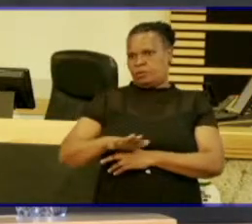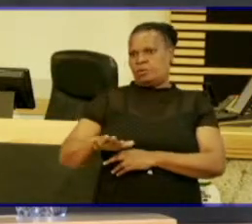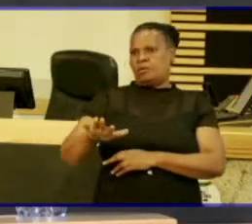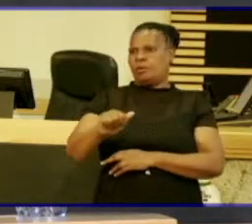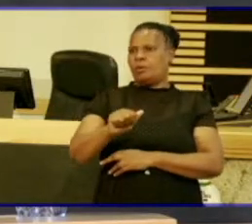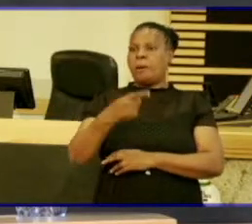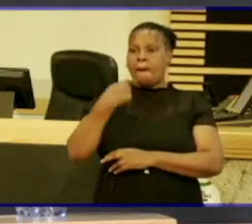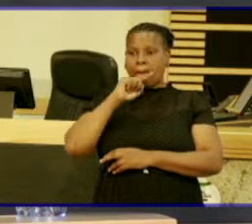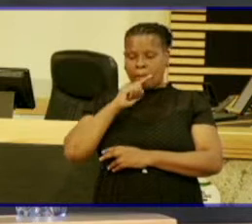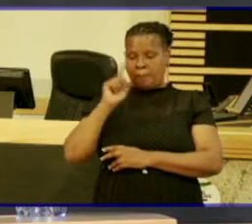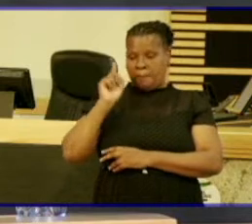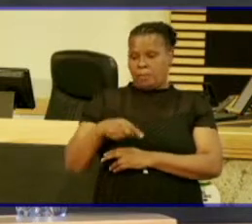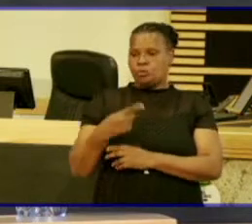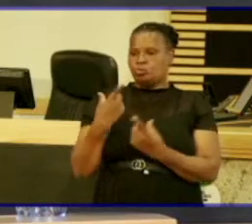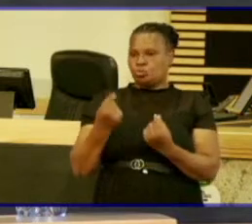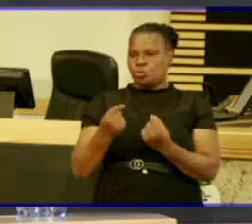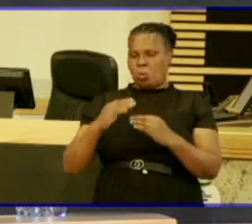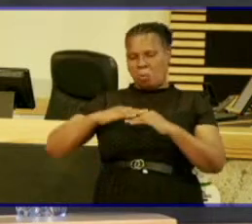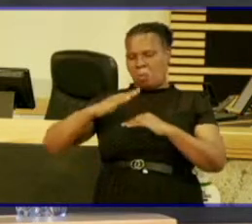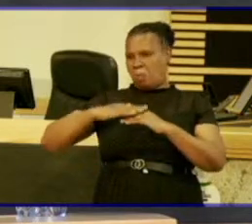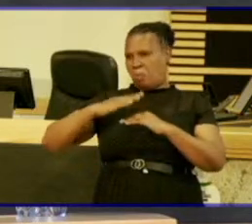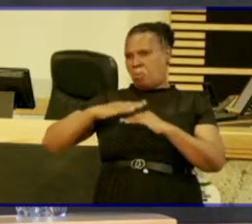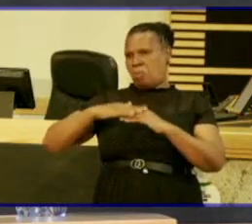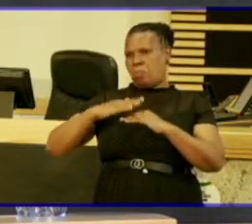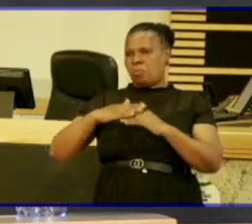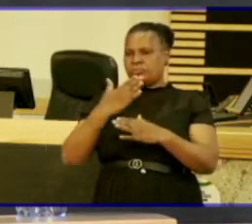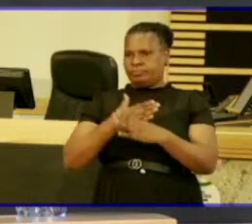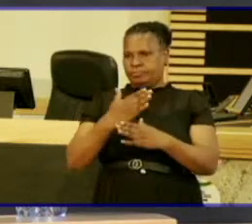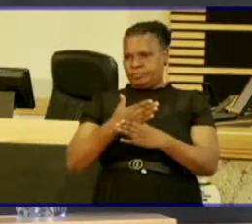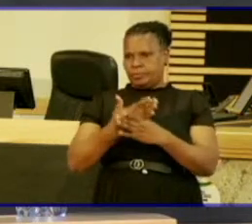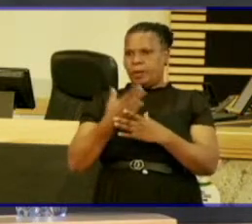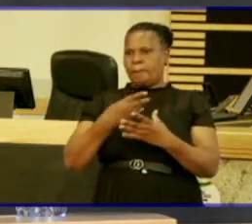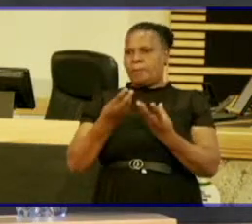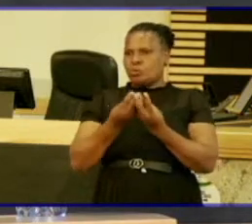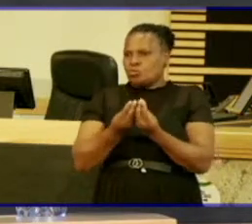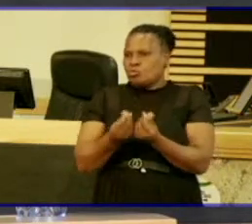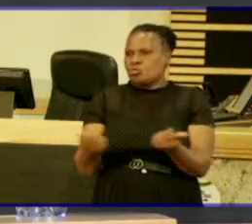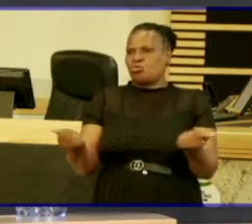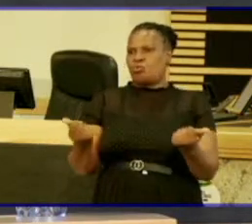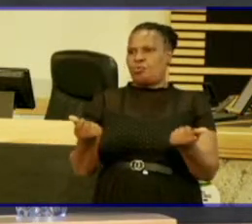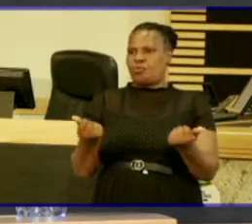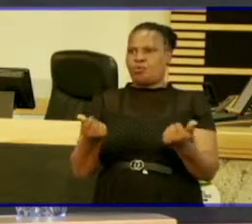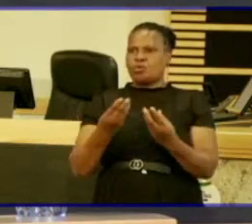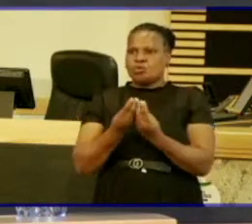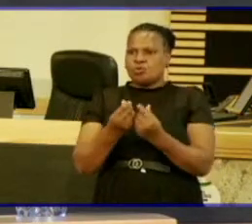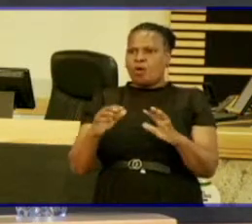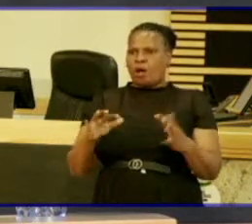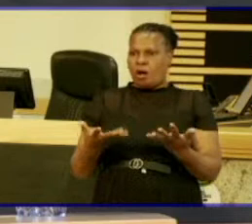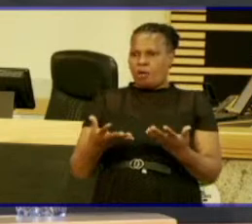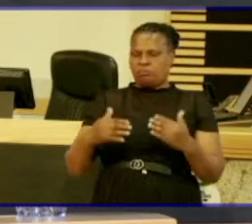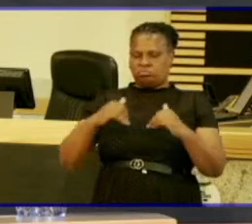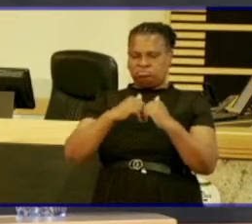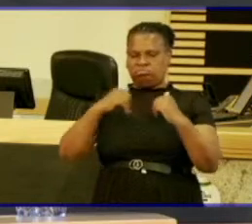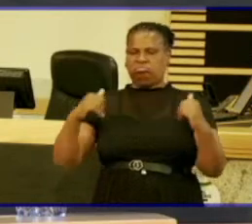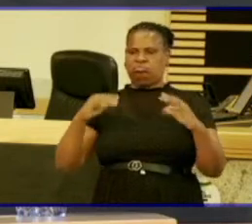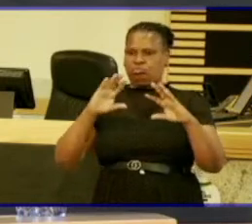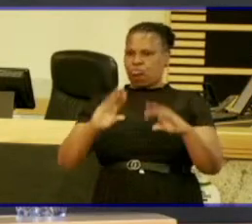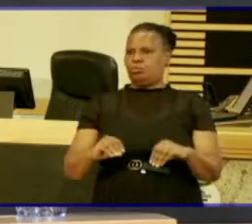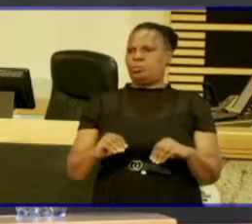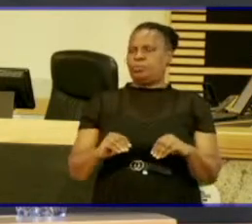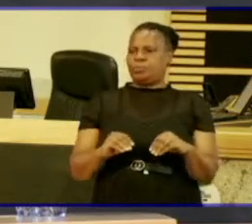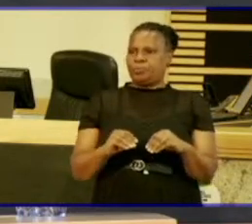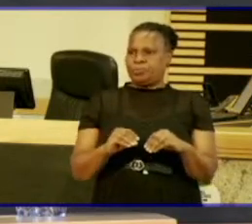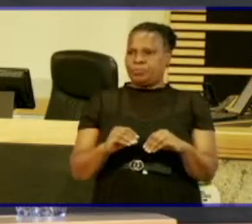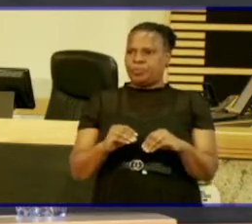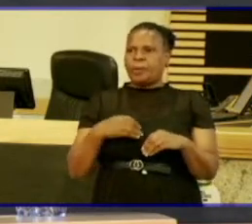umsebenzi befanele siyawenza ukuzama ukulungisa into eyenziwa yi-colonialism apha ne-apartheid. So there's a lot